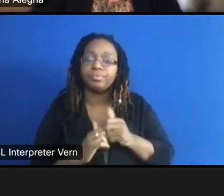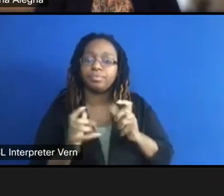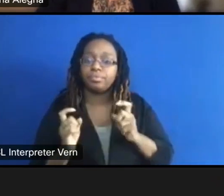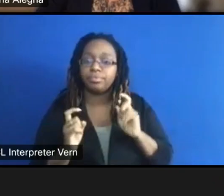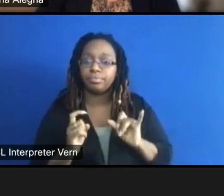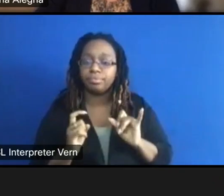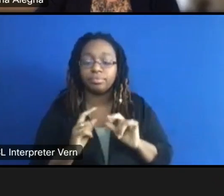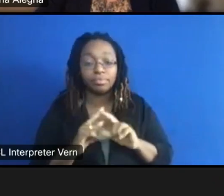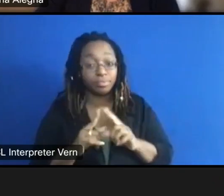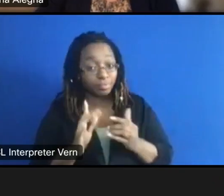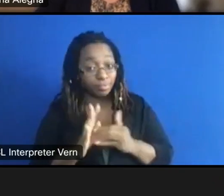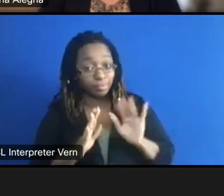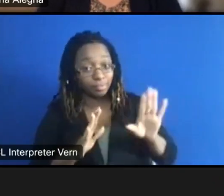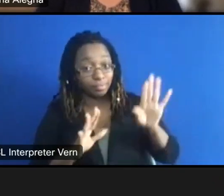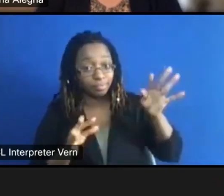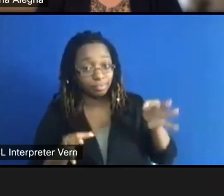journey.